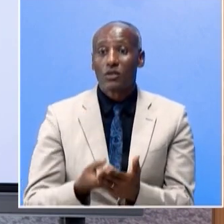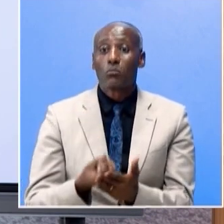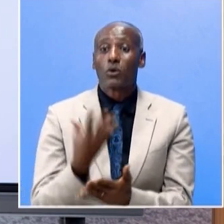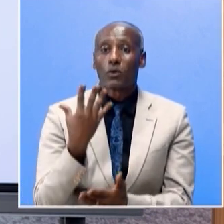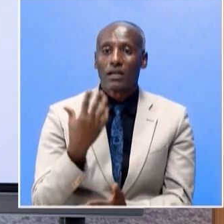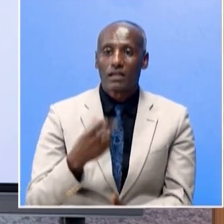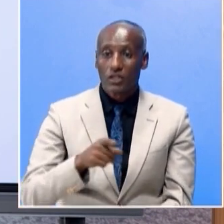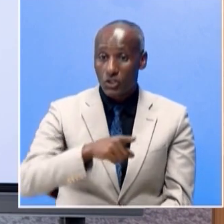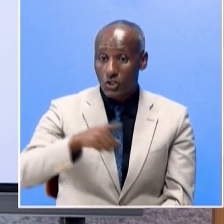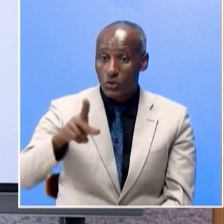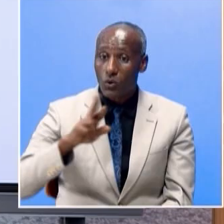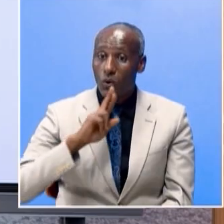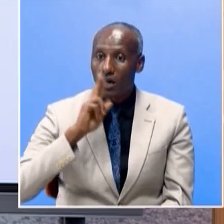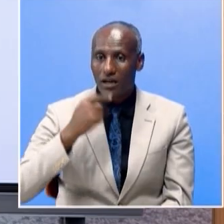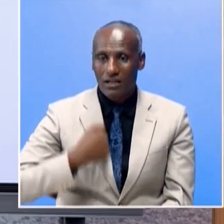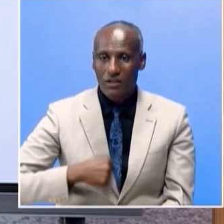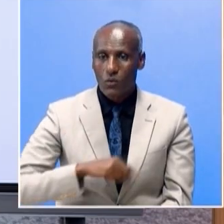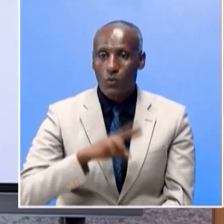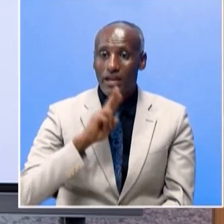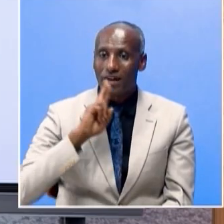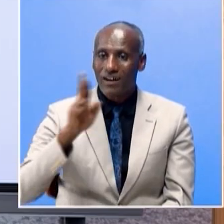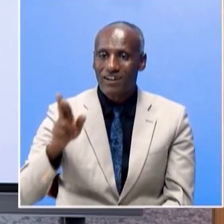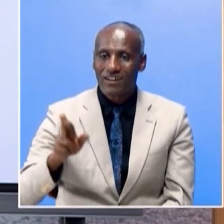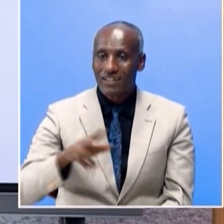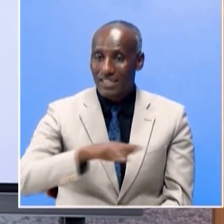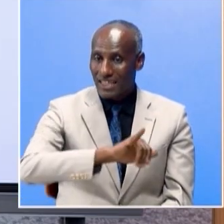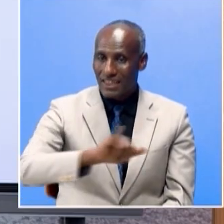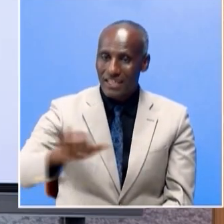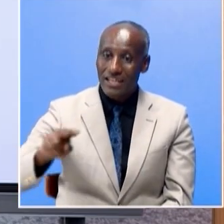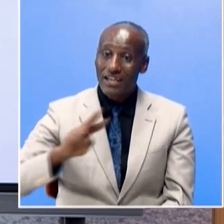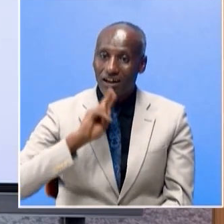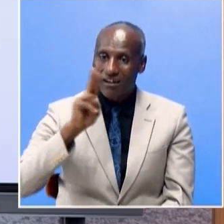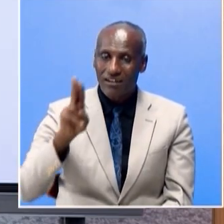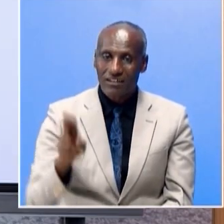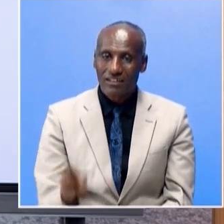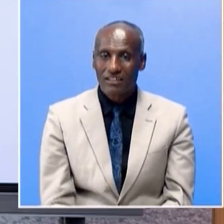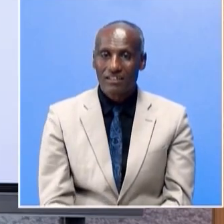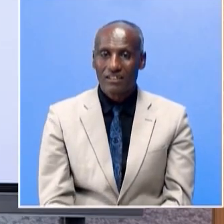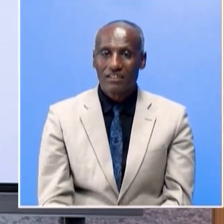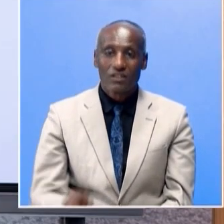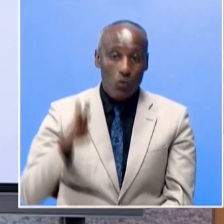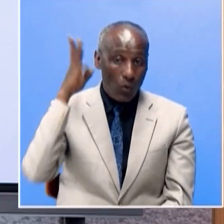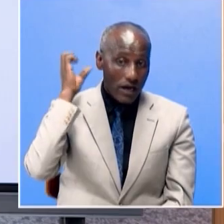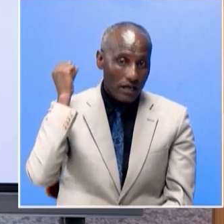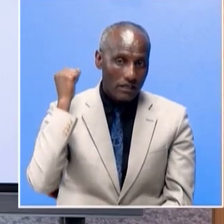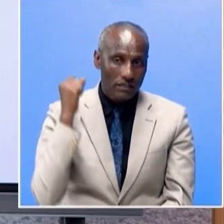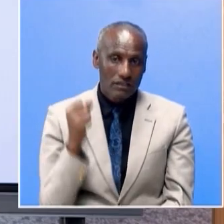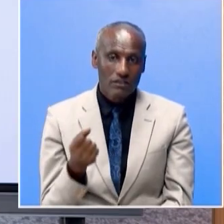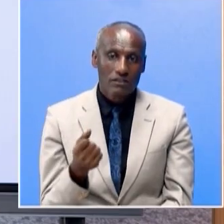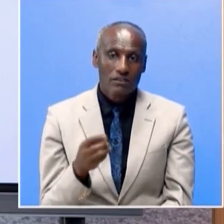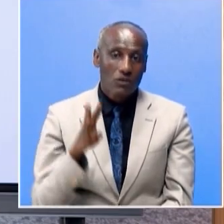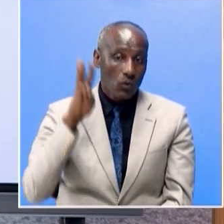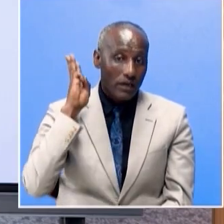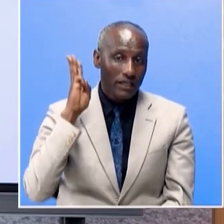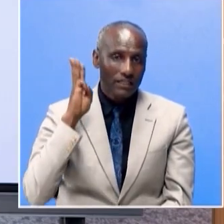are, we are, they are. Is that clear? Good. Where is just